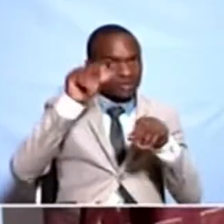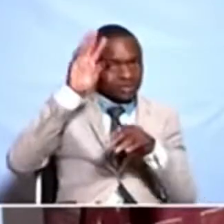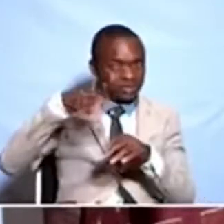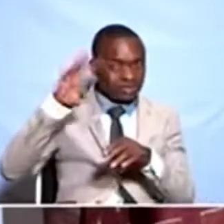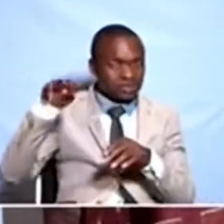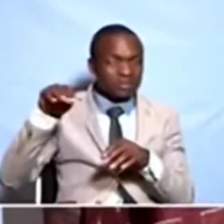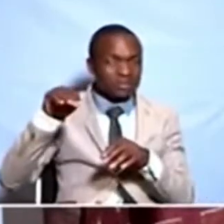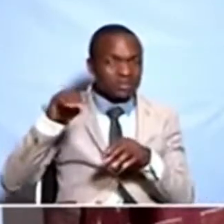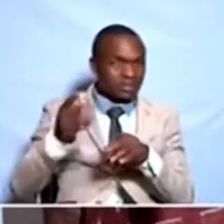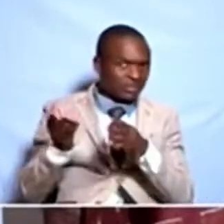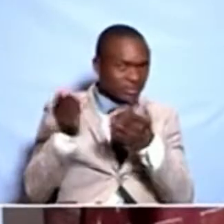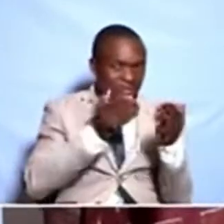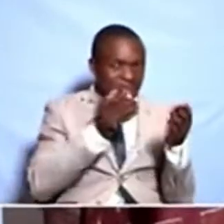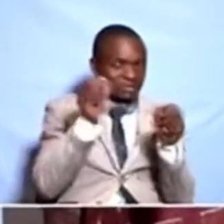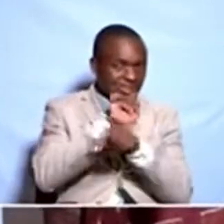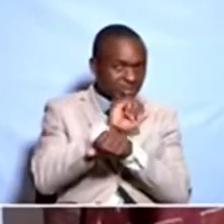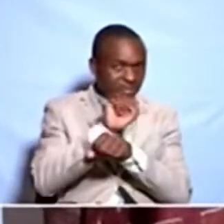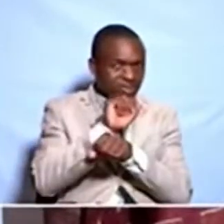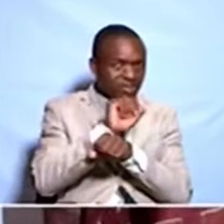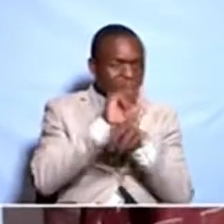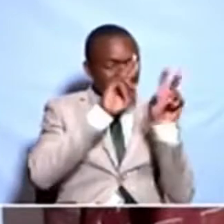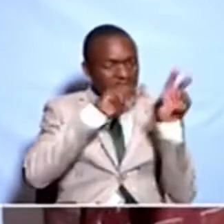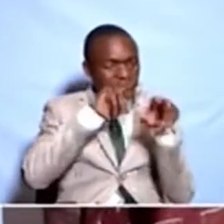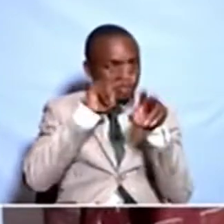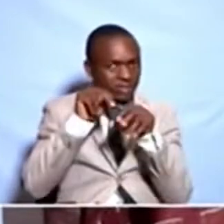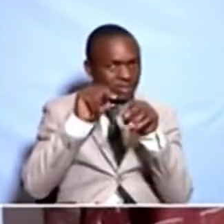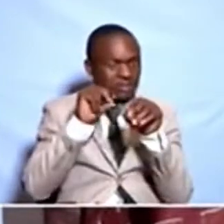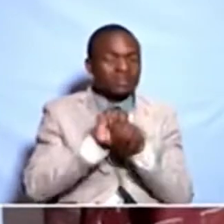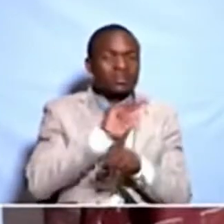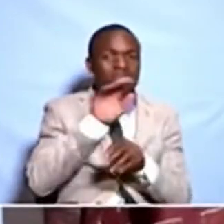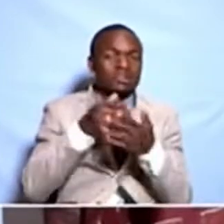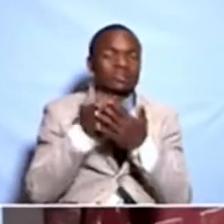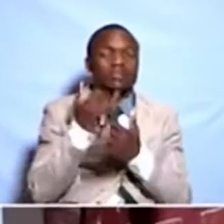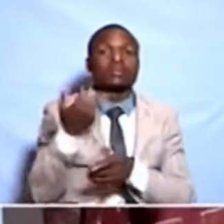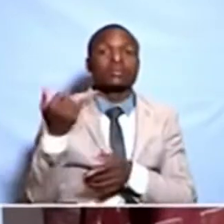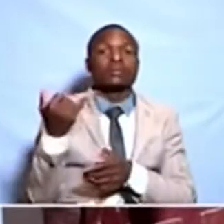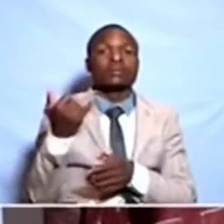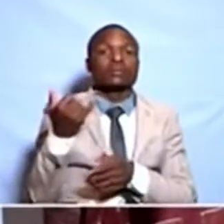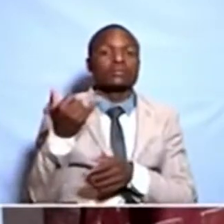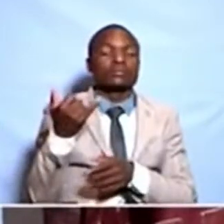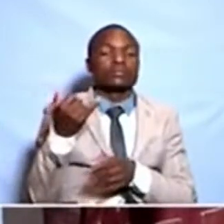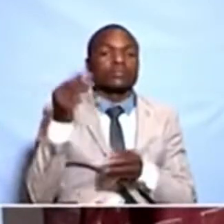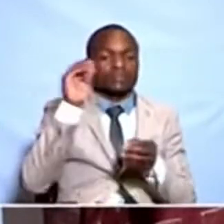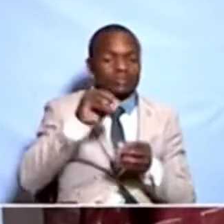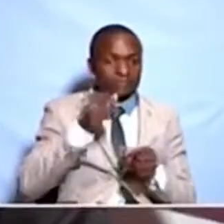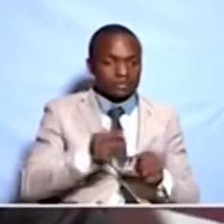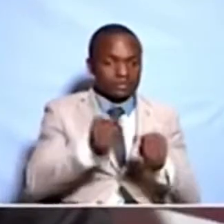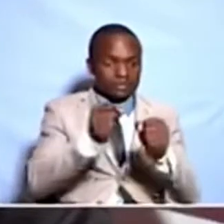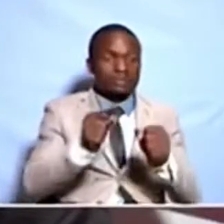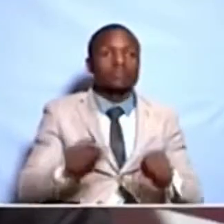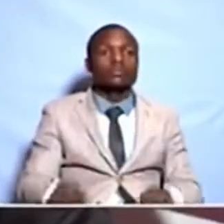physical inspection. It is inspected, and all those issues are noted on our system. All right, and on the